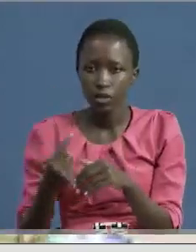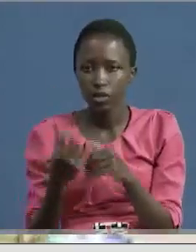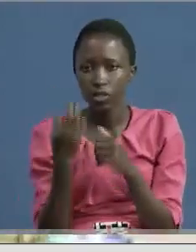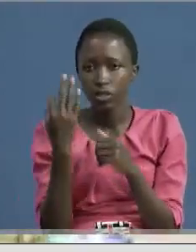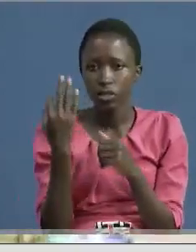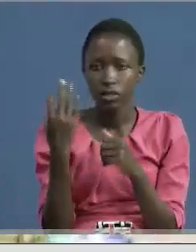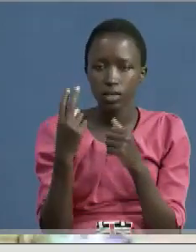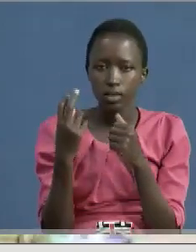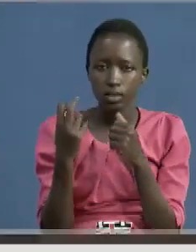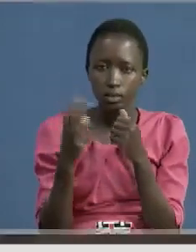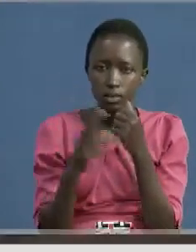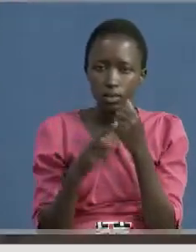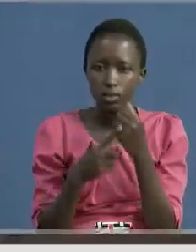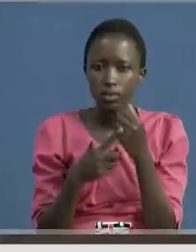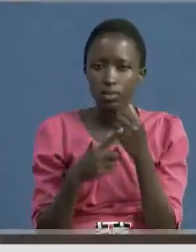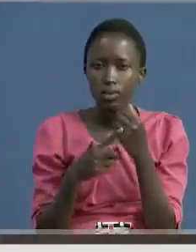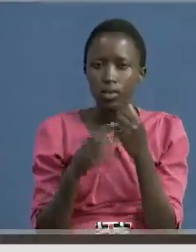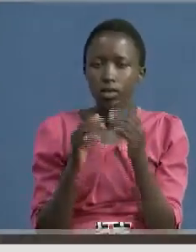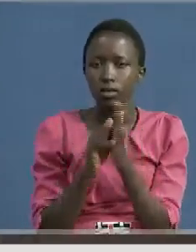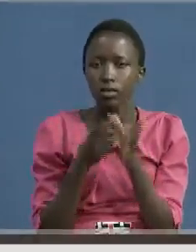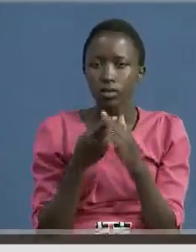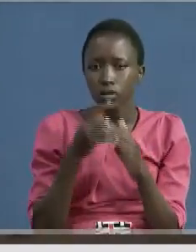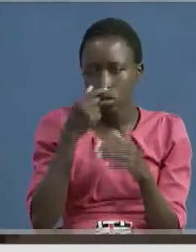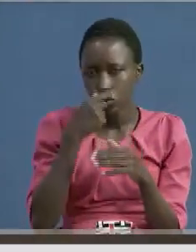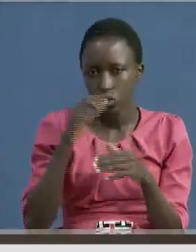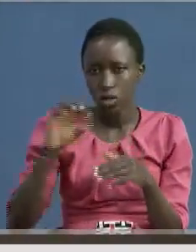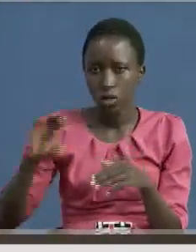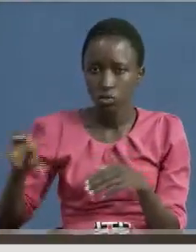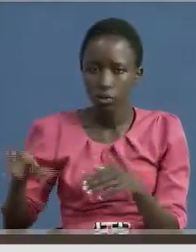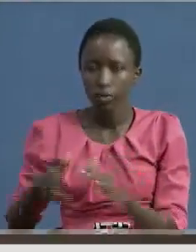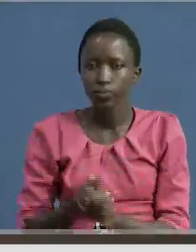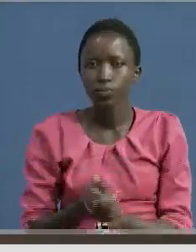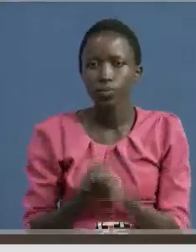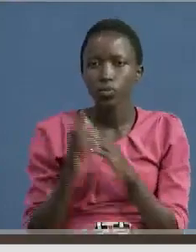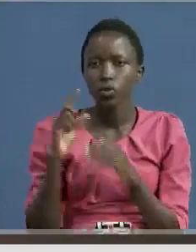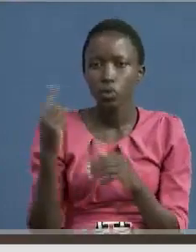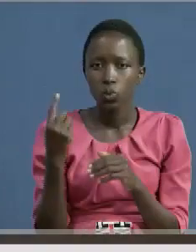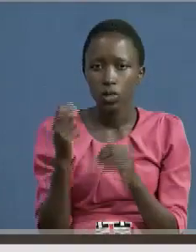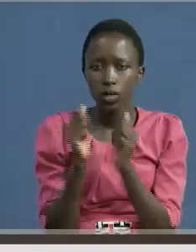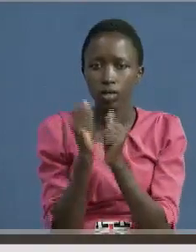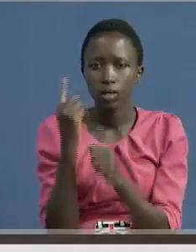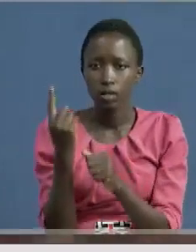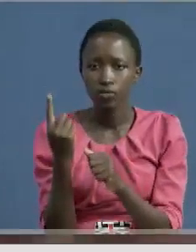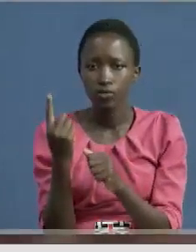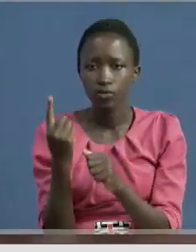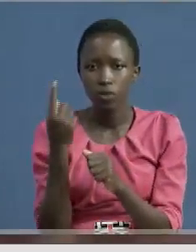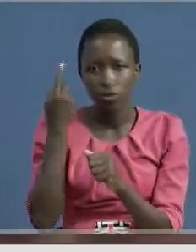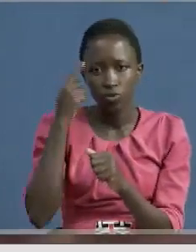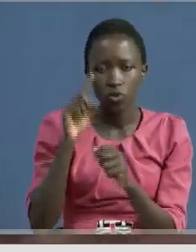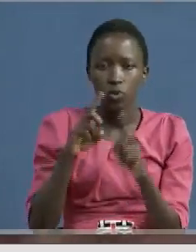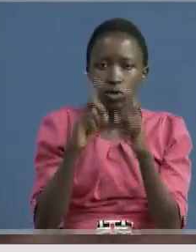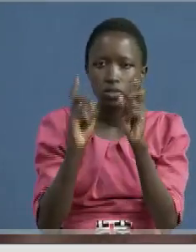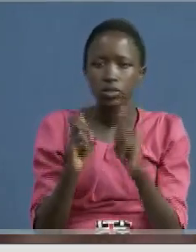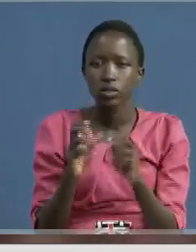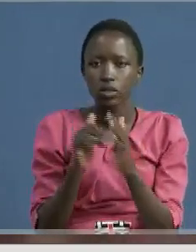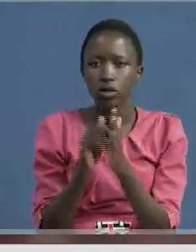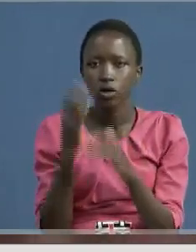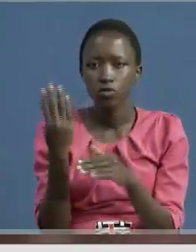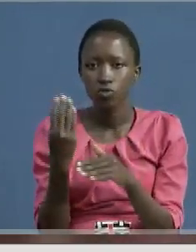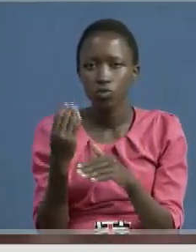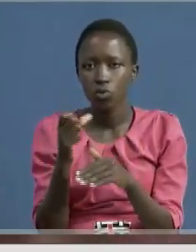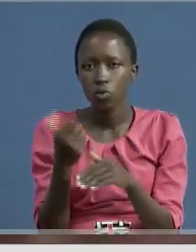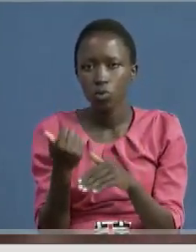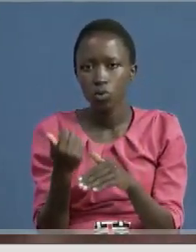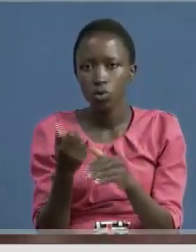35,336 candidates sitting for KCP in Kitui County. Only 11 inmates turned up for the exam, as four others had